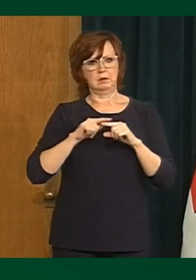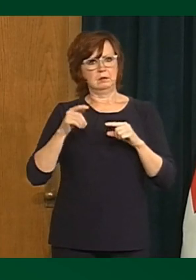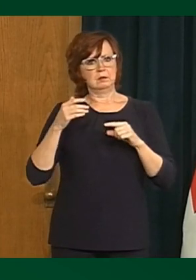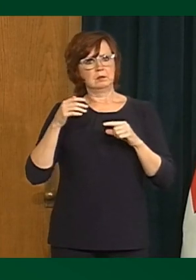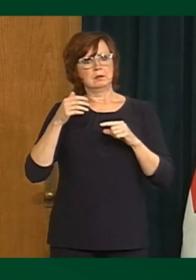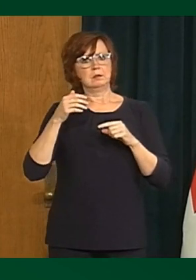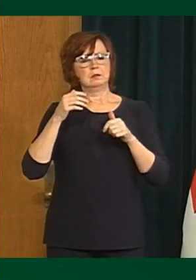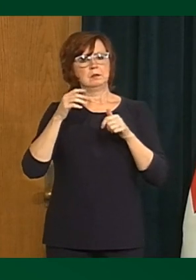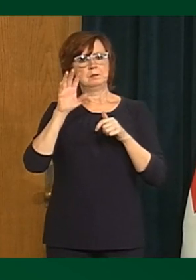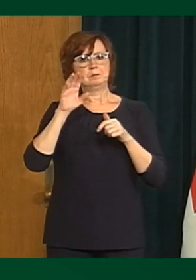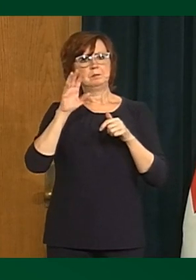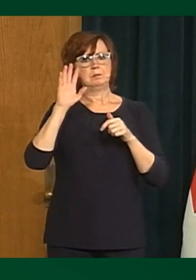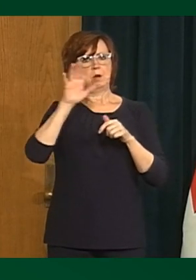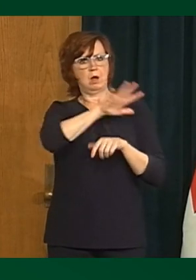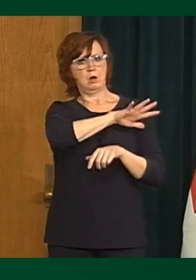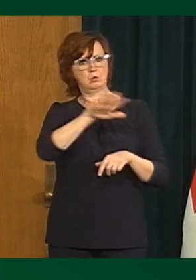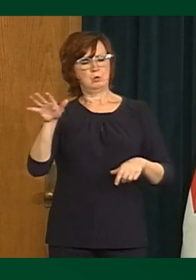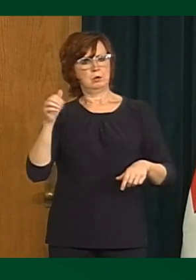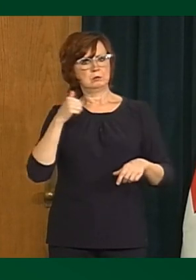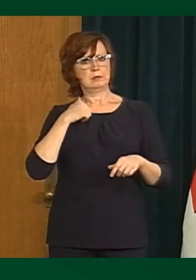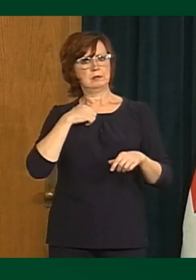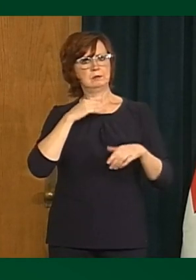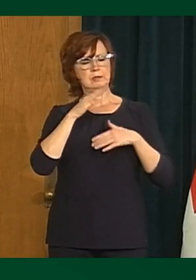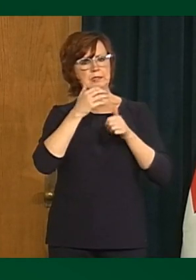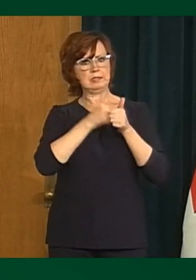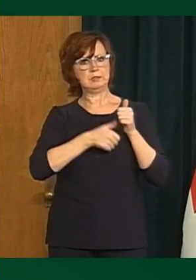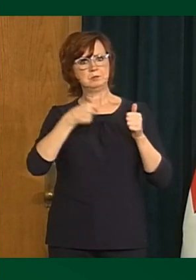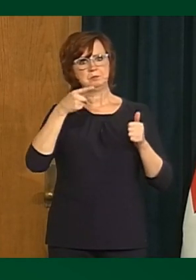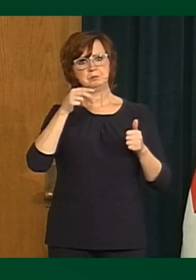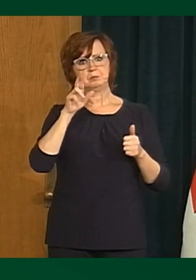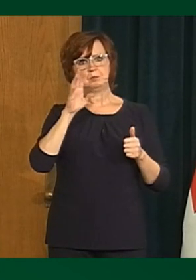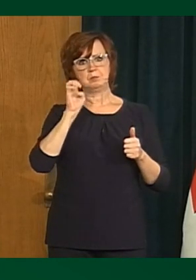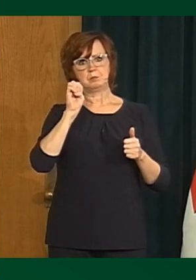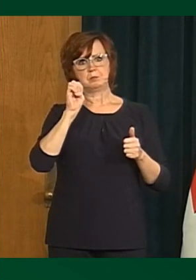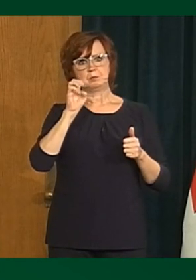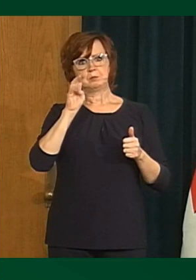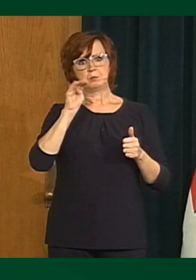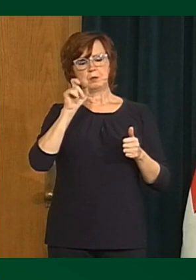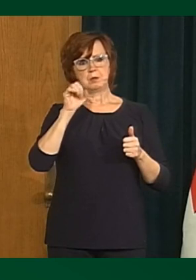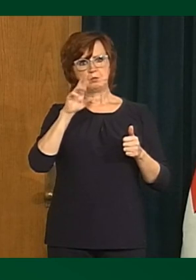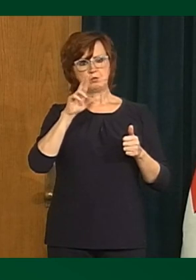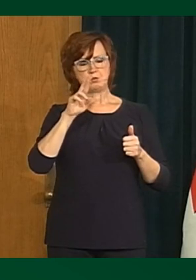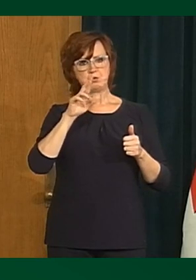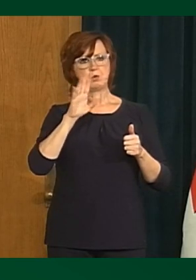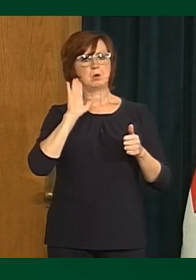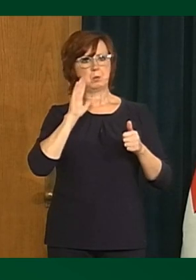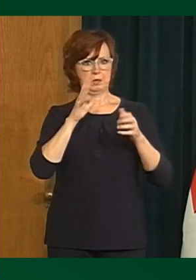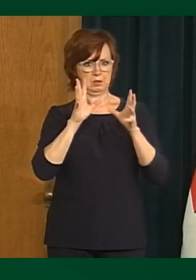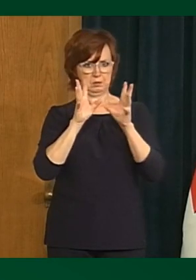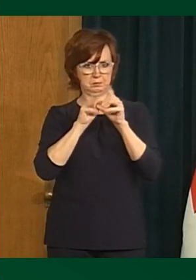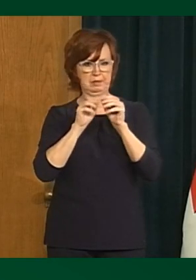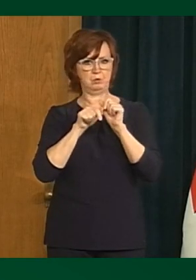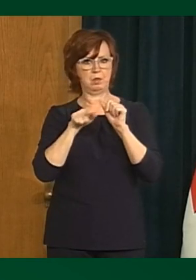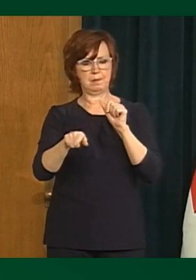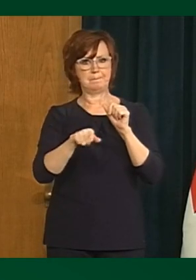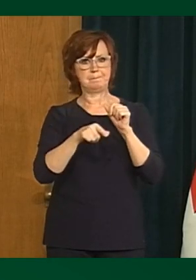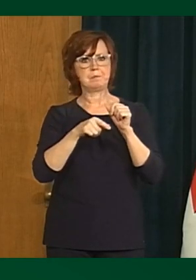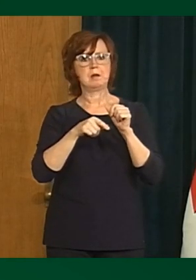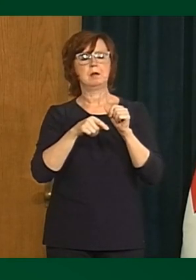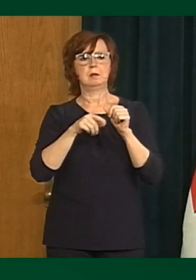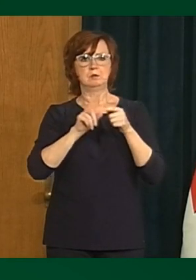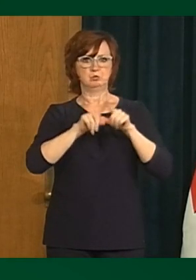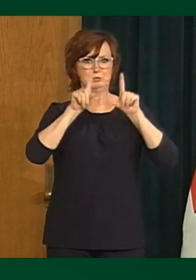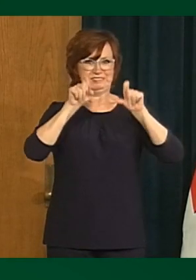capacity to test what we may need to at times, as well as contact tracing. And we feel